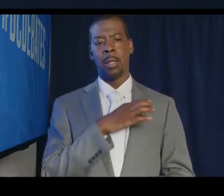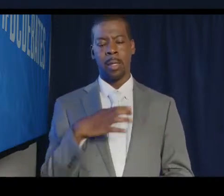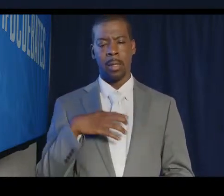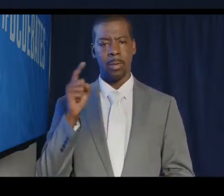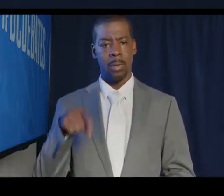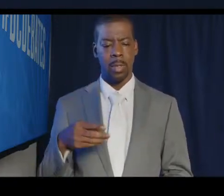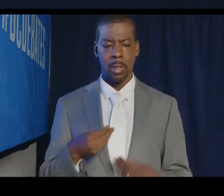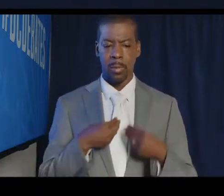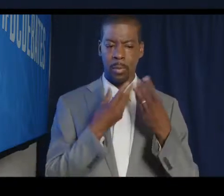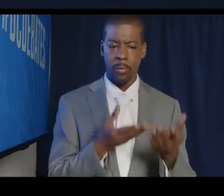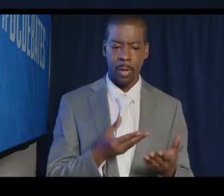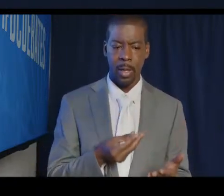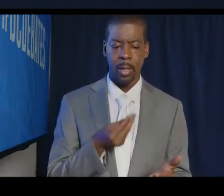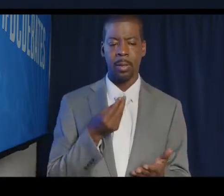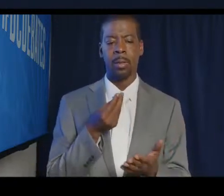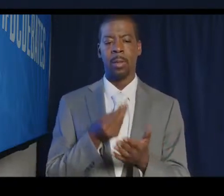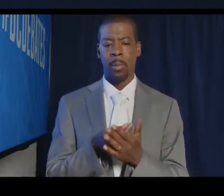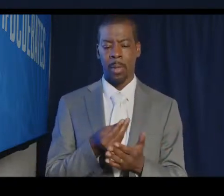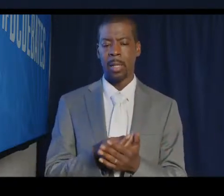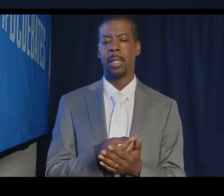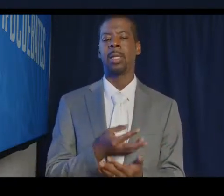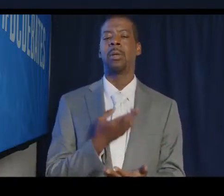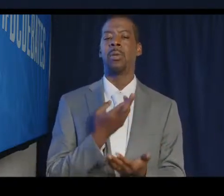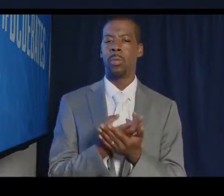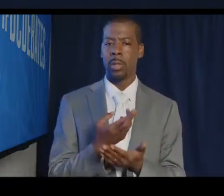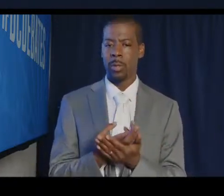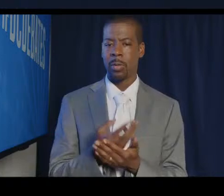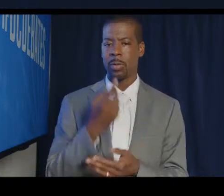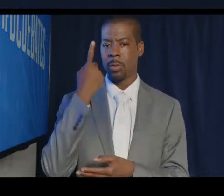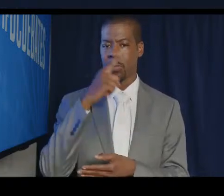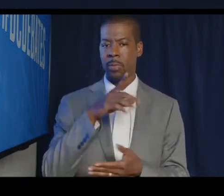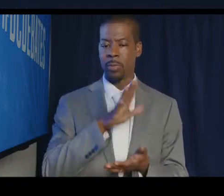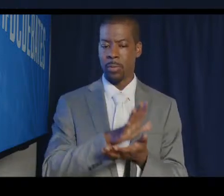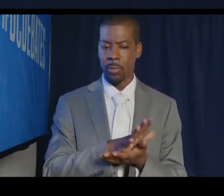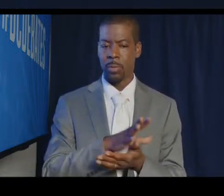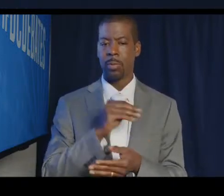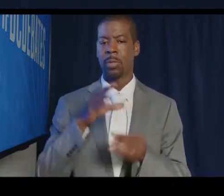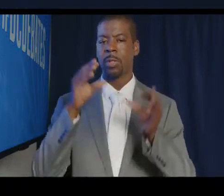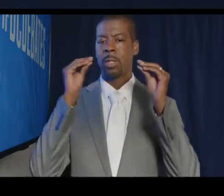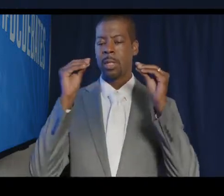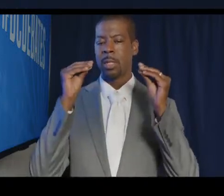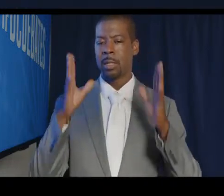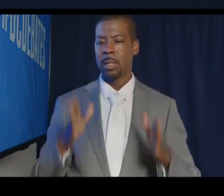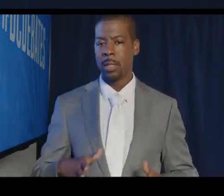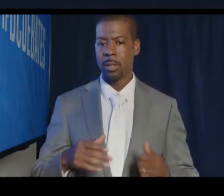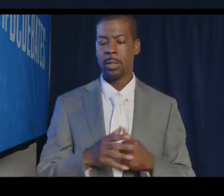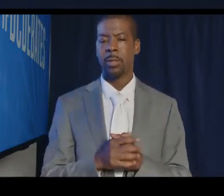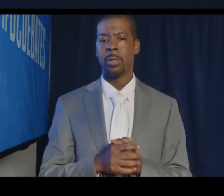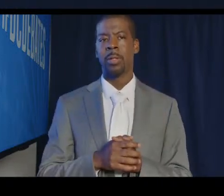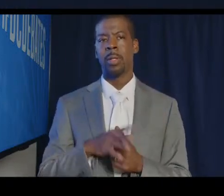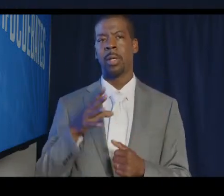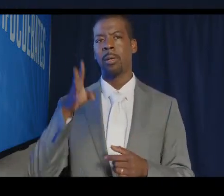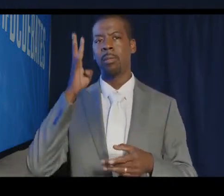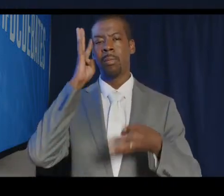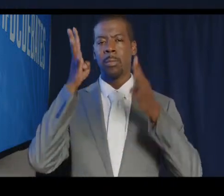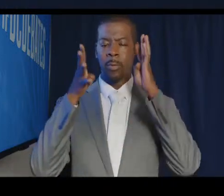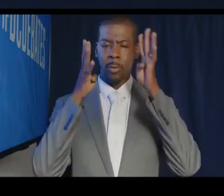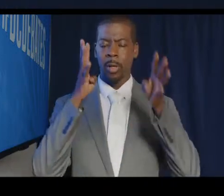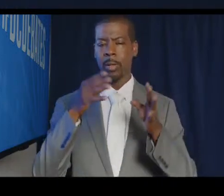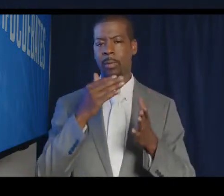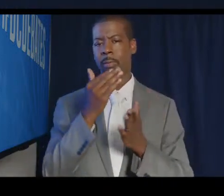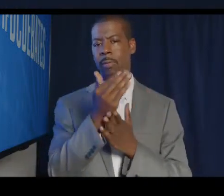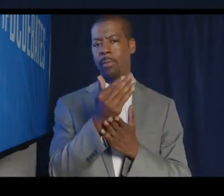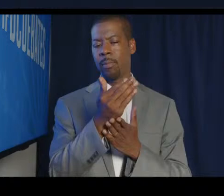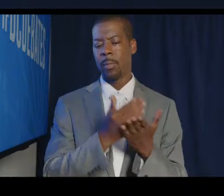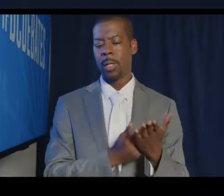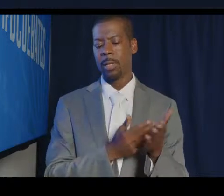the resources that teachers need to be able to provide rigorous, effective, and innovative lesson plans to engage those young learners.